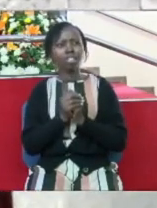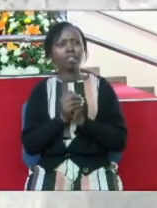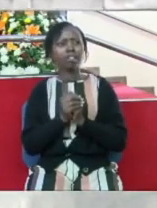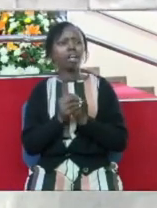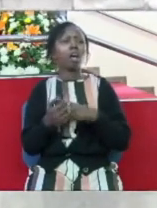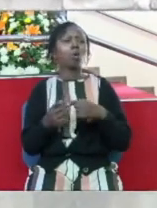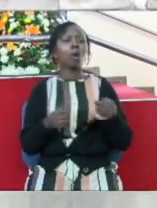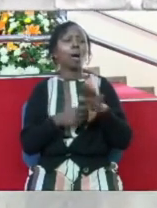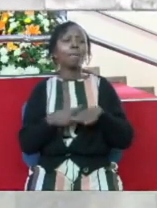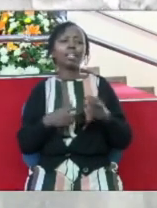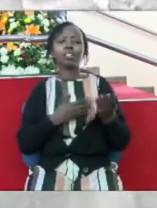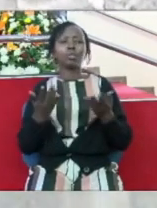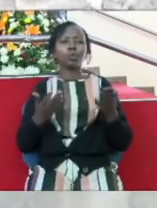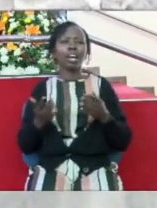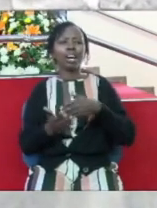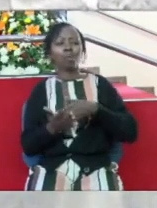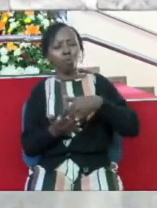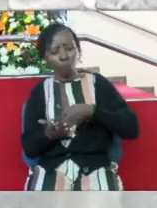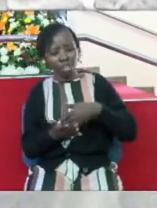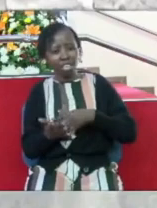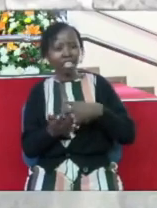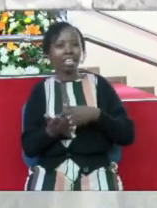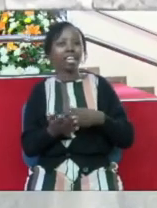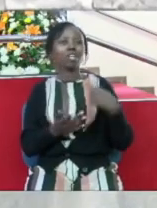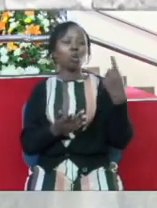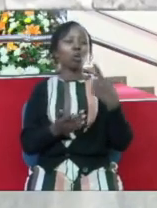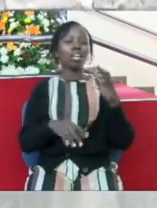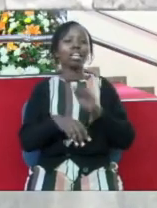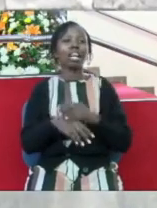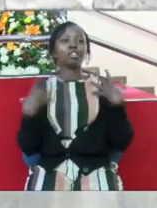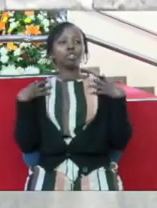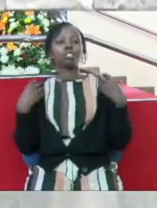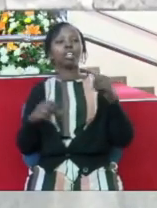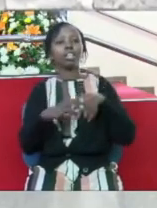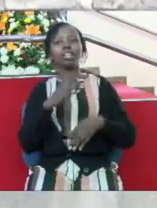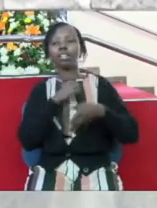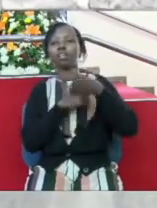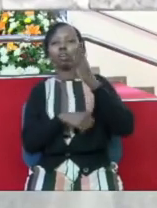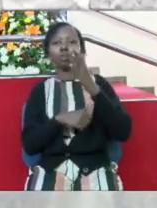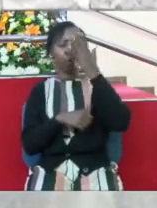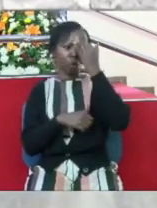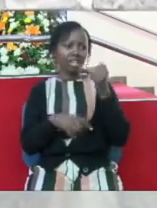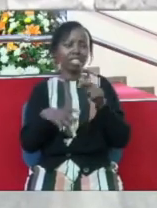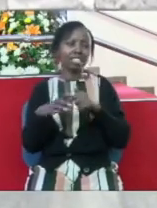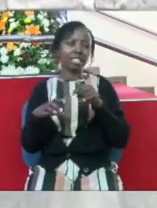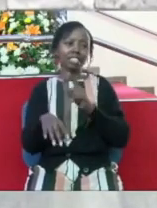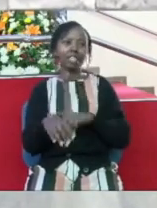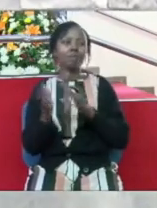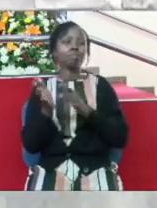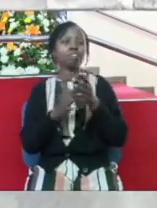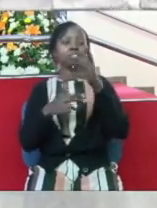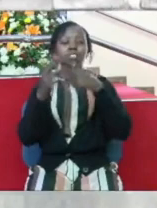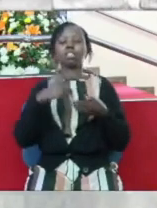in God. Kufika mahali ambapo hauna uwezo mpaka uipate kwa Mungu. Because when the Lord Jesus Christ will come back, kwa sababu Bwana Yesu anaporejea, he will